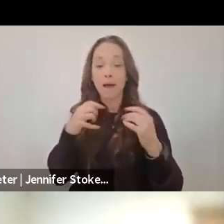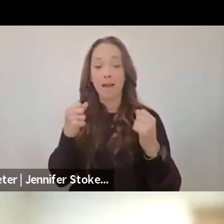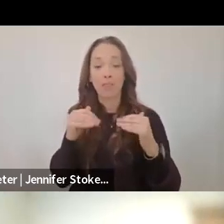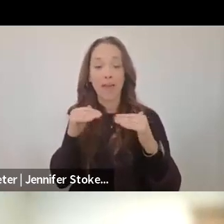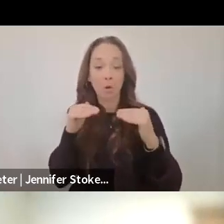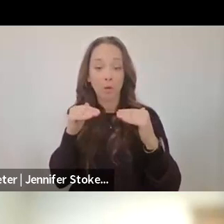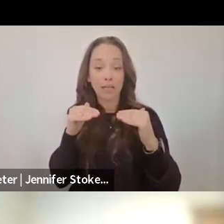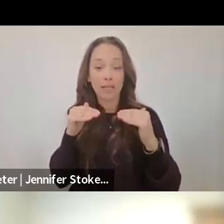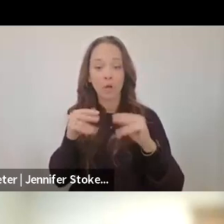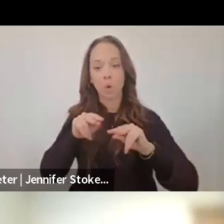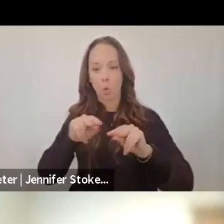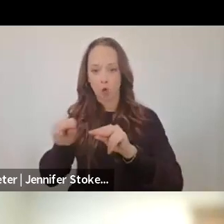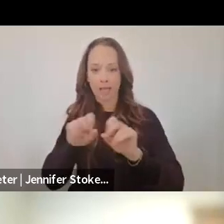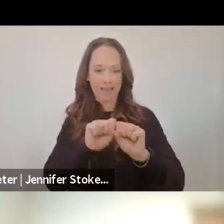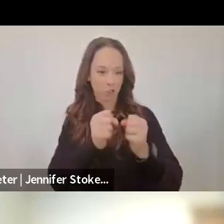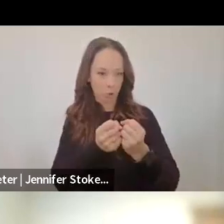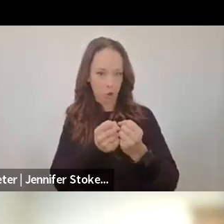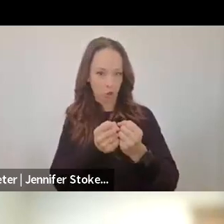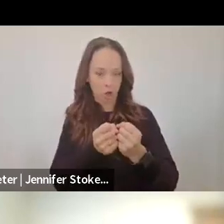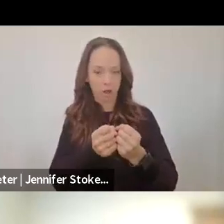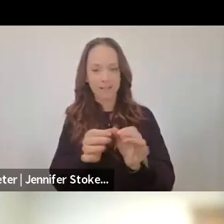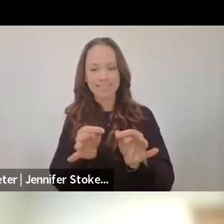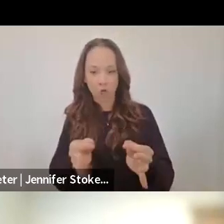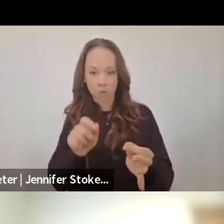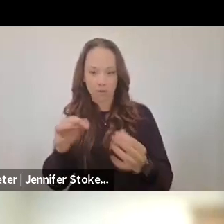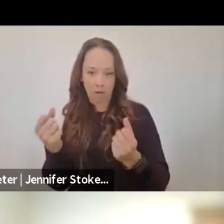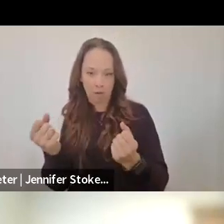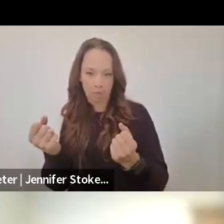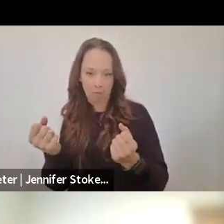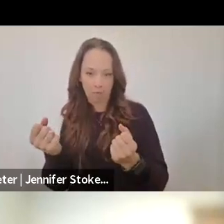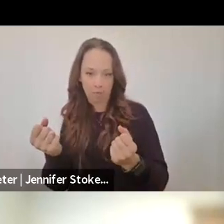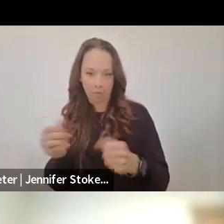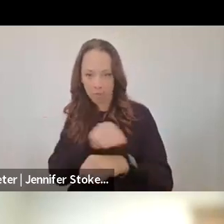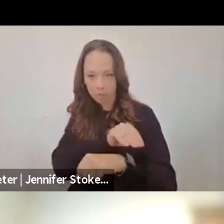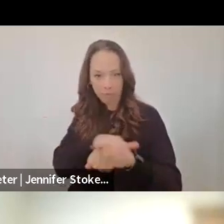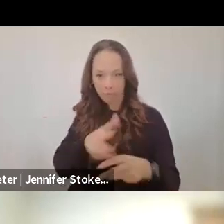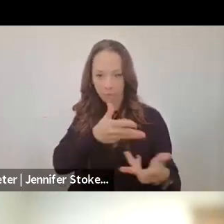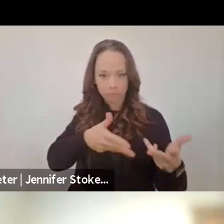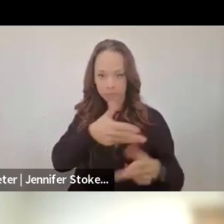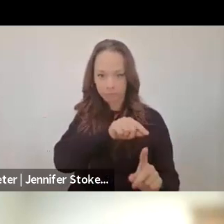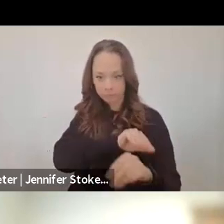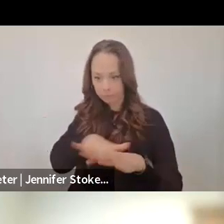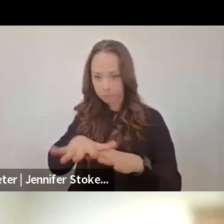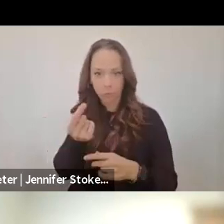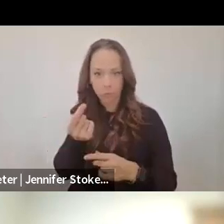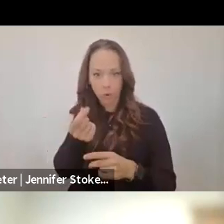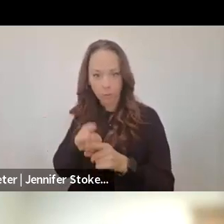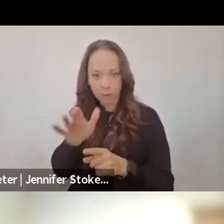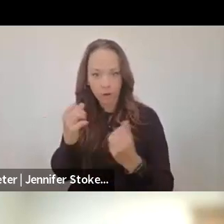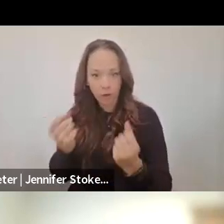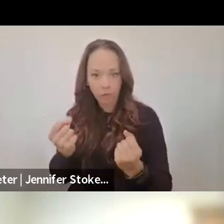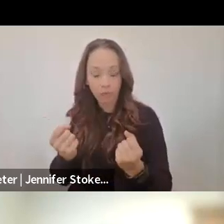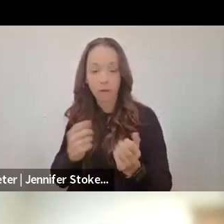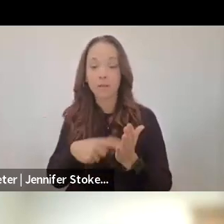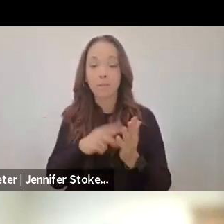social determinants of health. So we're looking at a population that oftentimes may not have